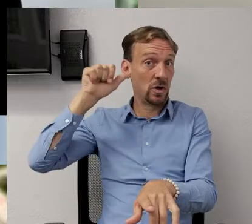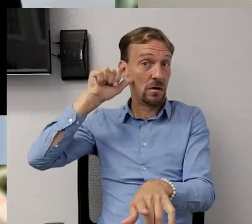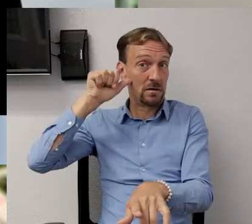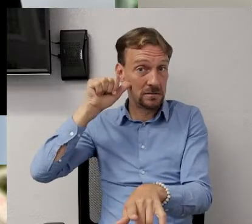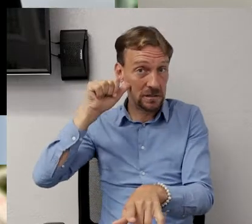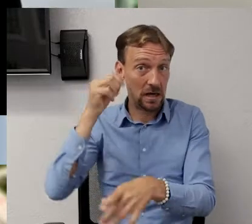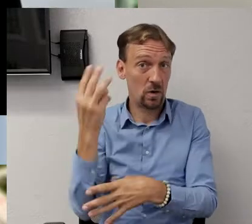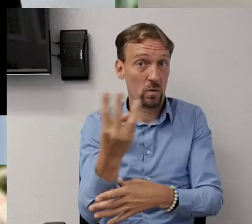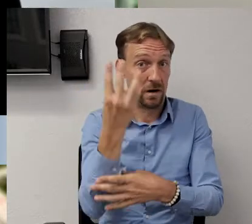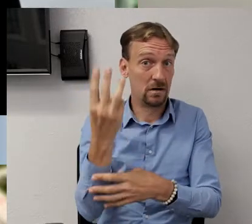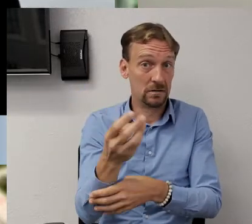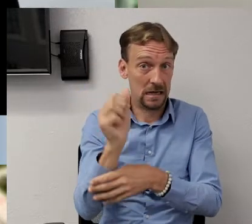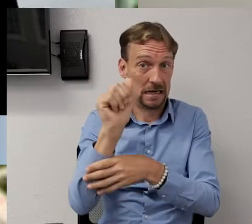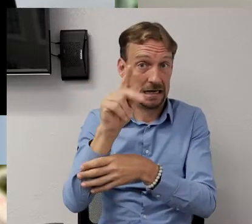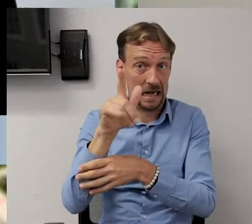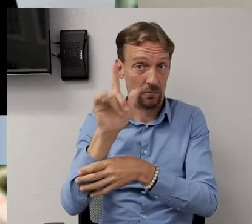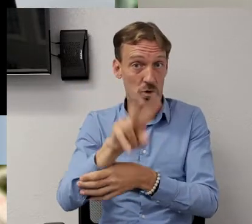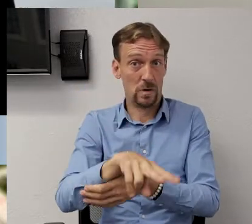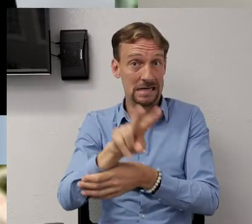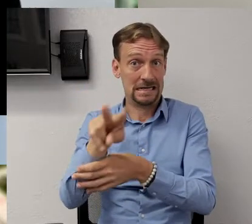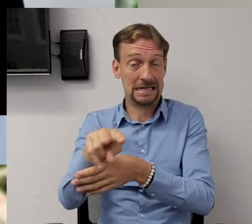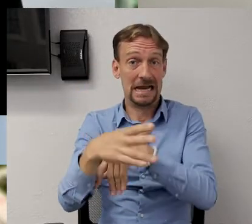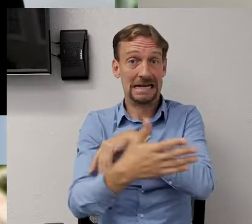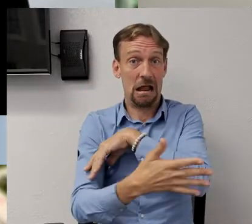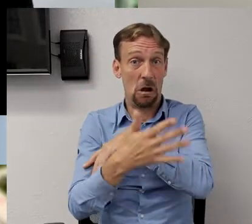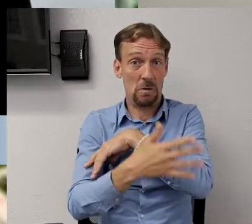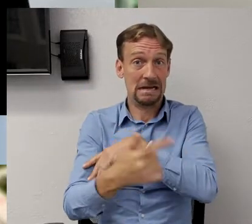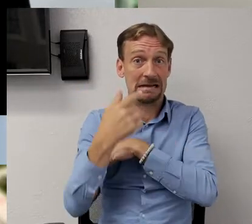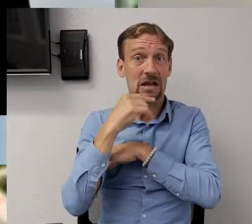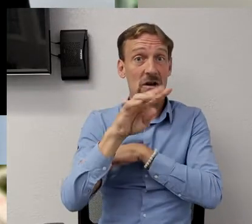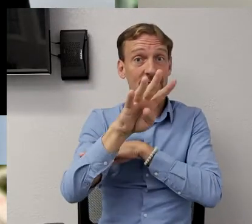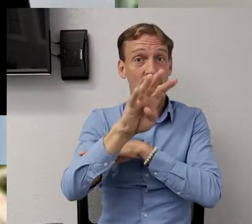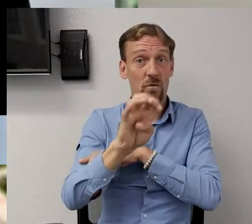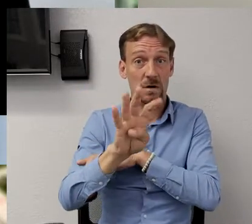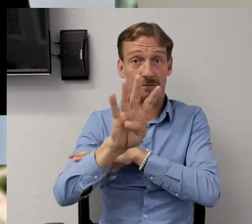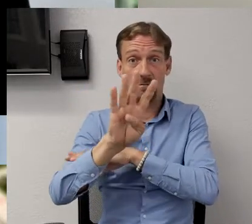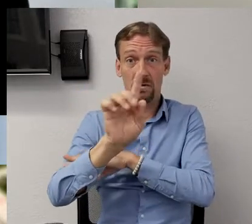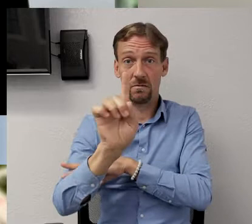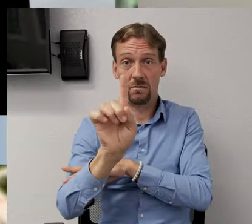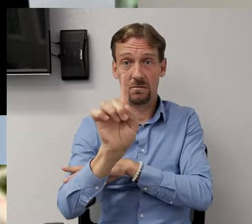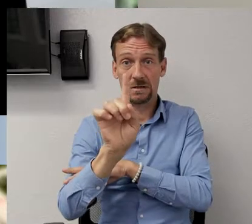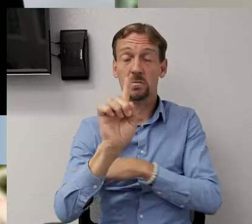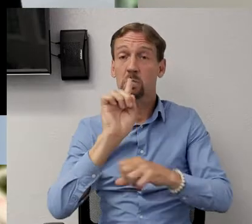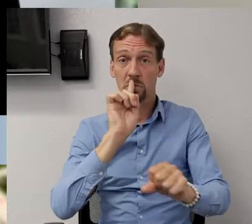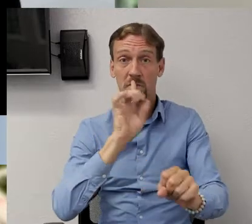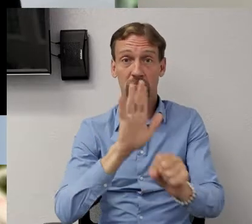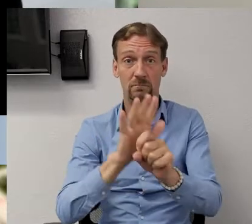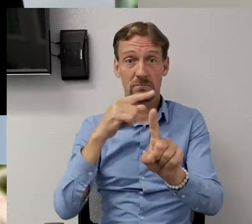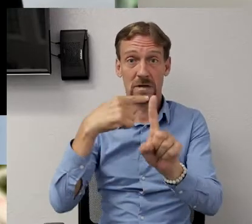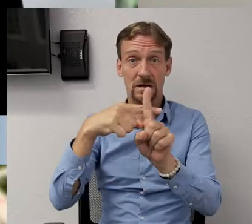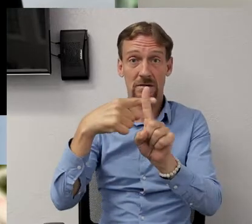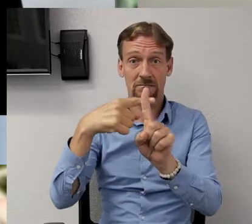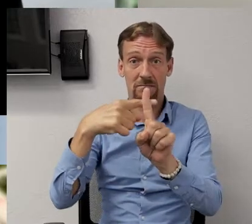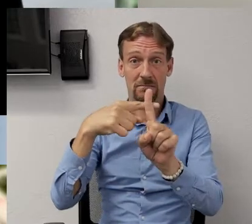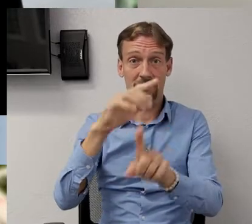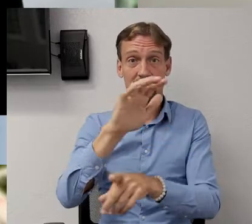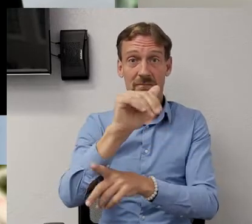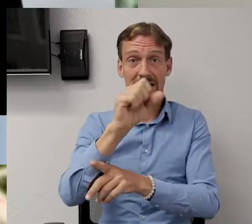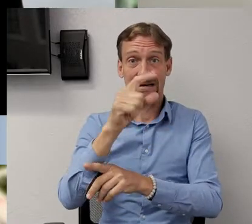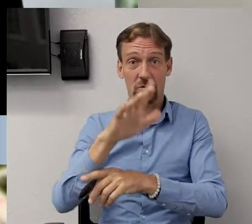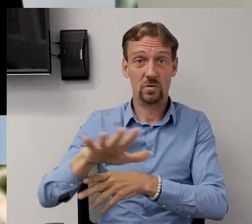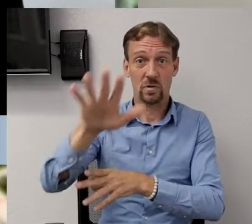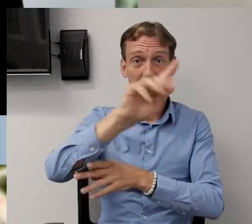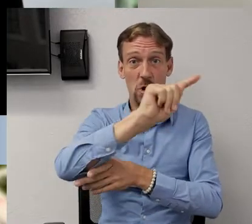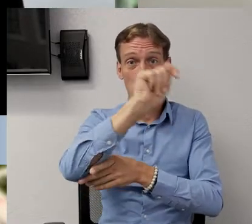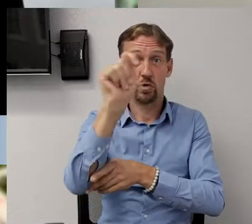April 22nd, I'll start at the county level. There were 441 confirmed positive cases throughout